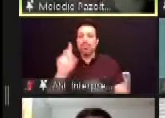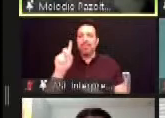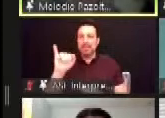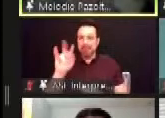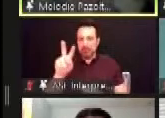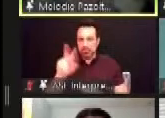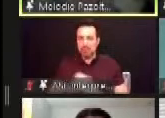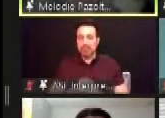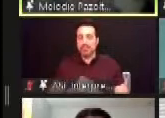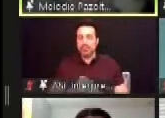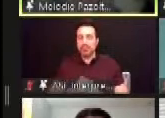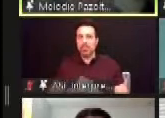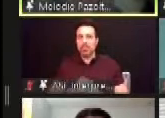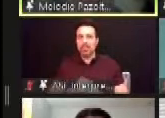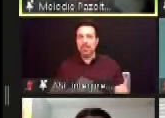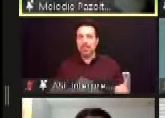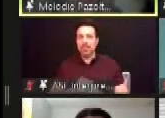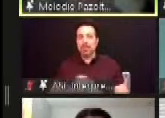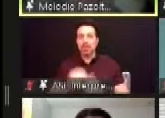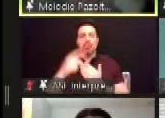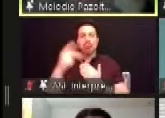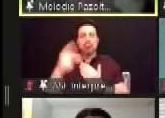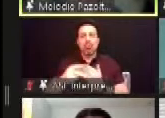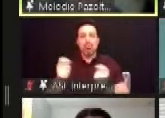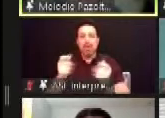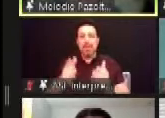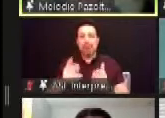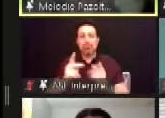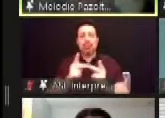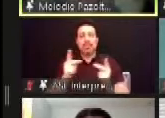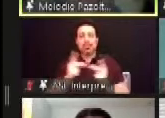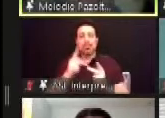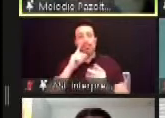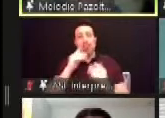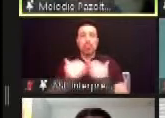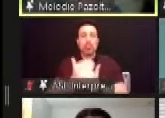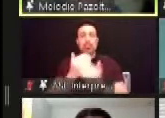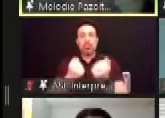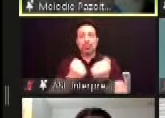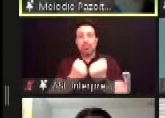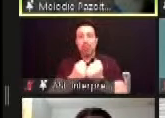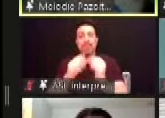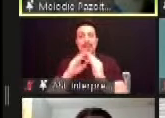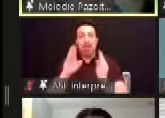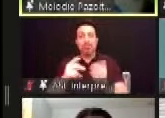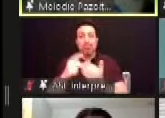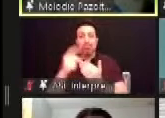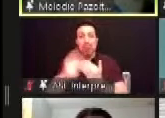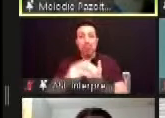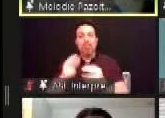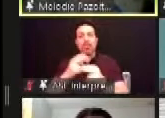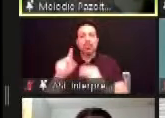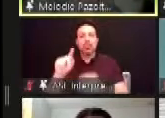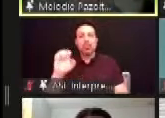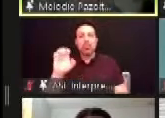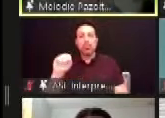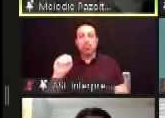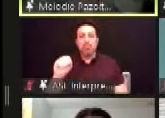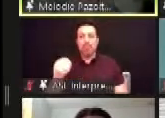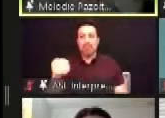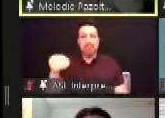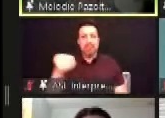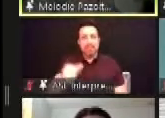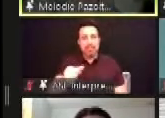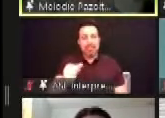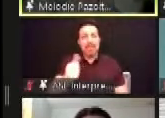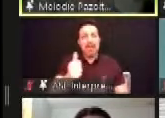division, a program manager position for a new supportive housing program with short-term subsidies to help with move-in costs and